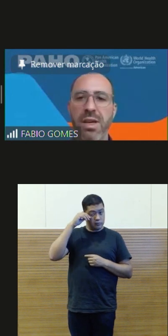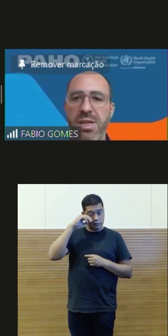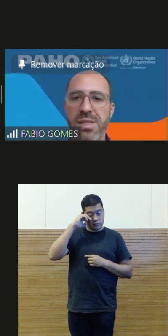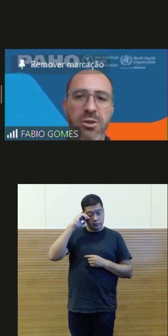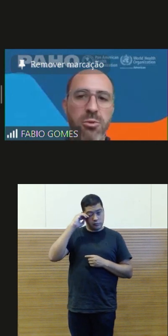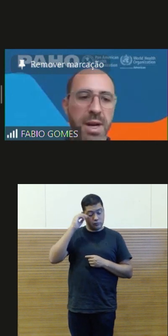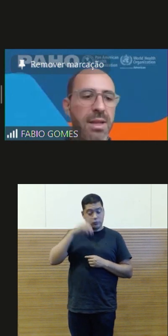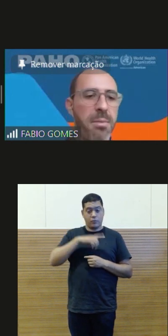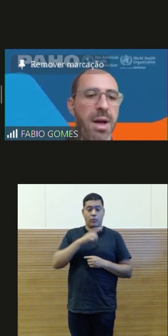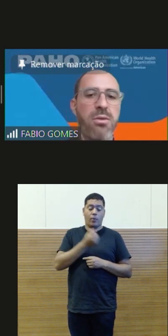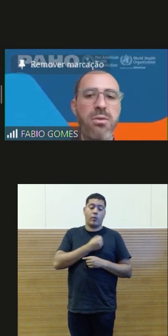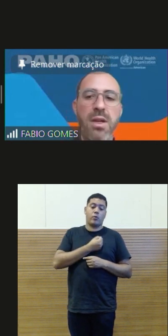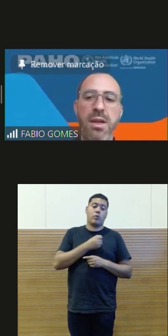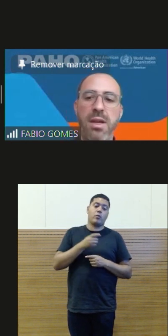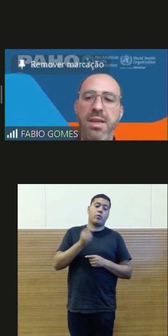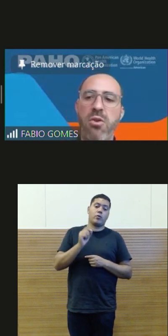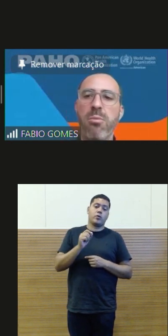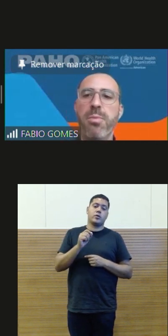is based on